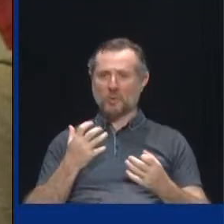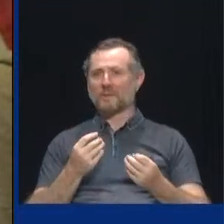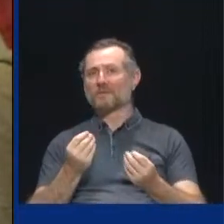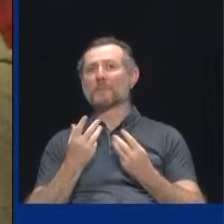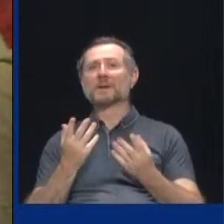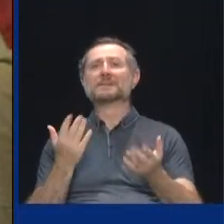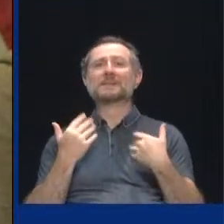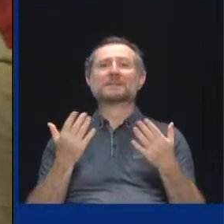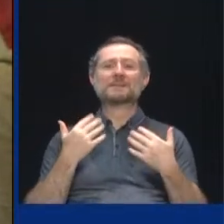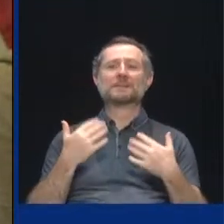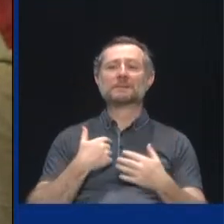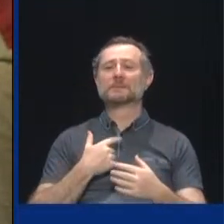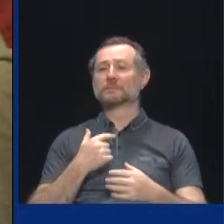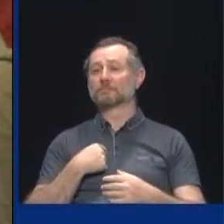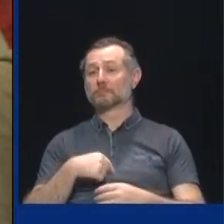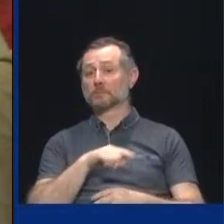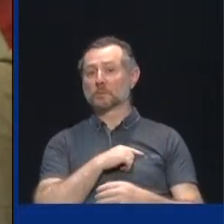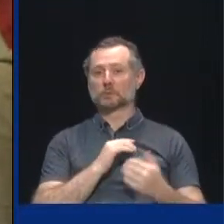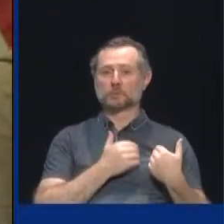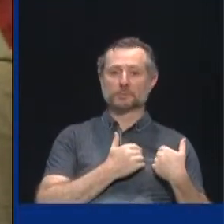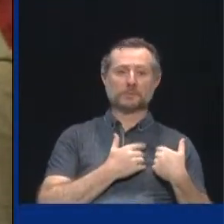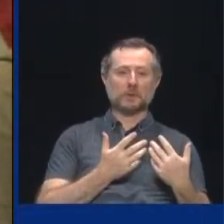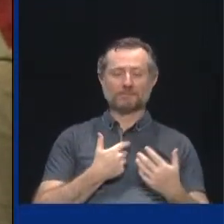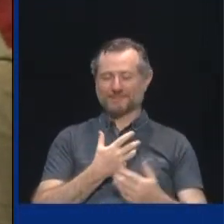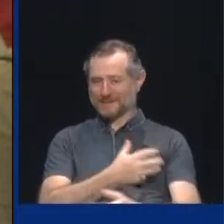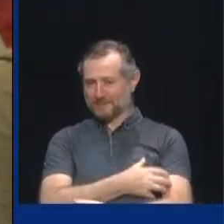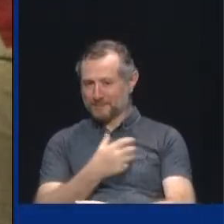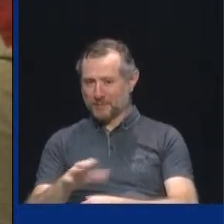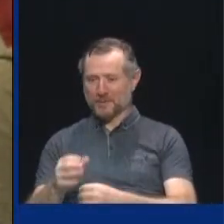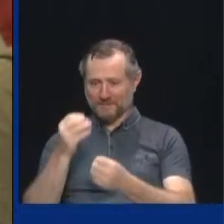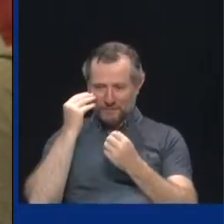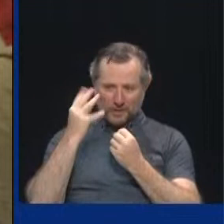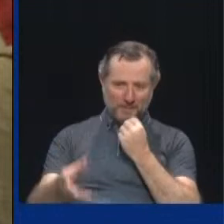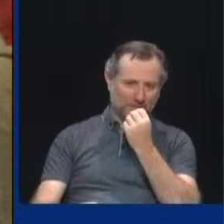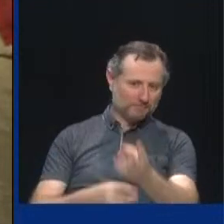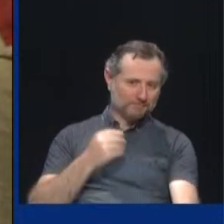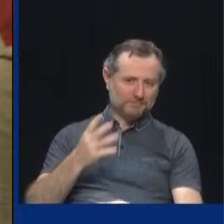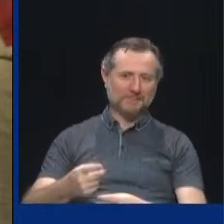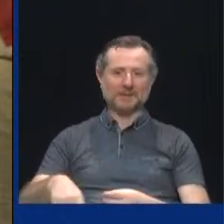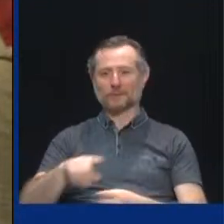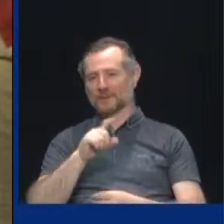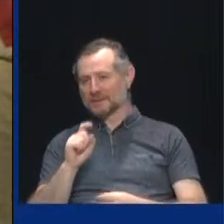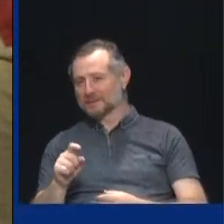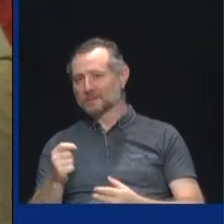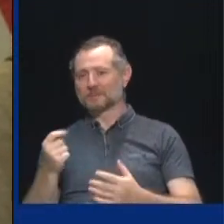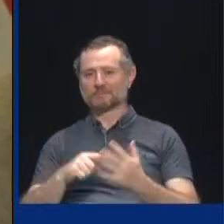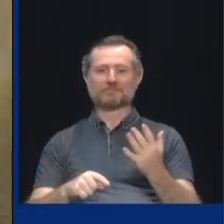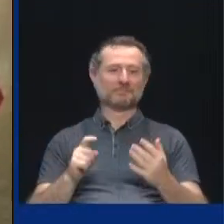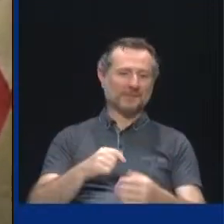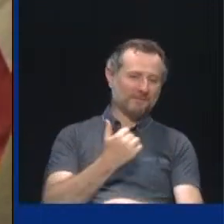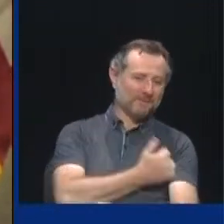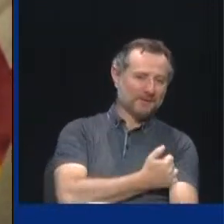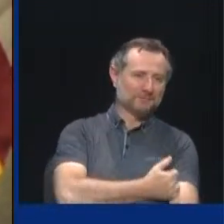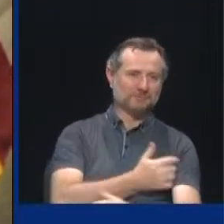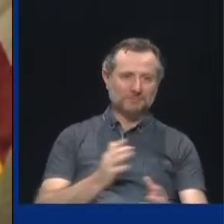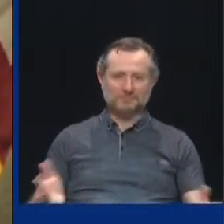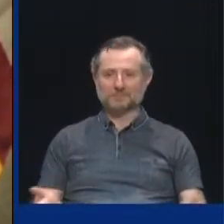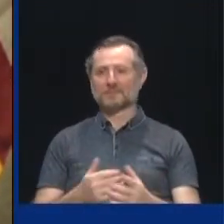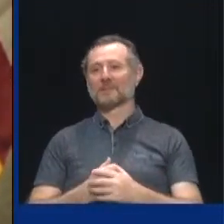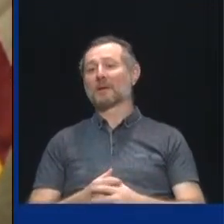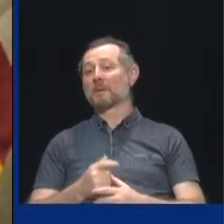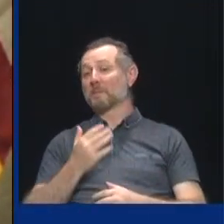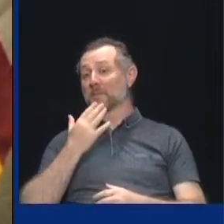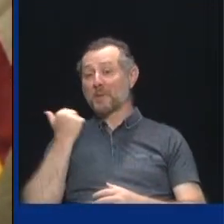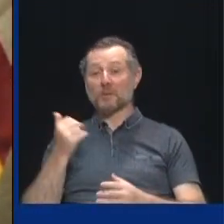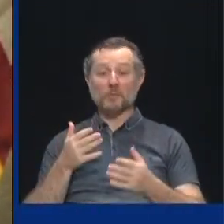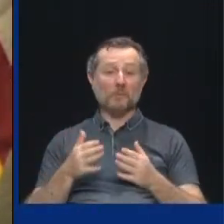the information they need to get vaccinated. We have learned the best tactics to overcome these barriers.